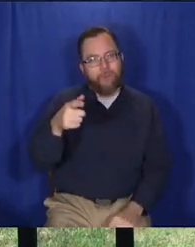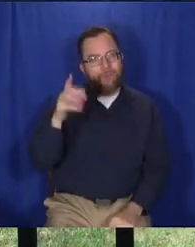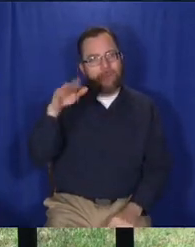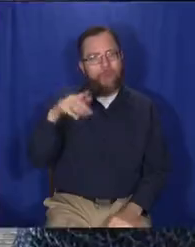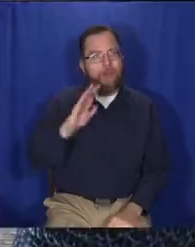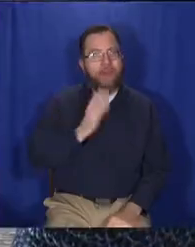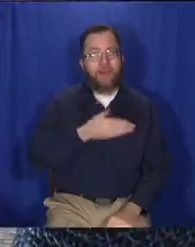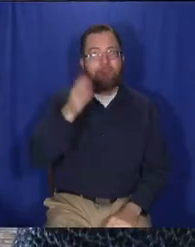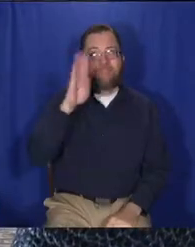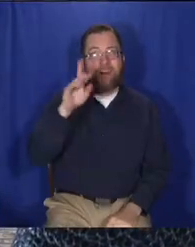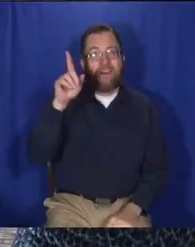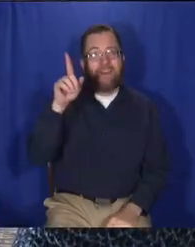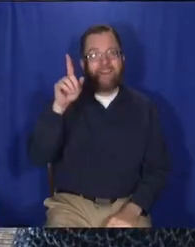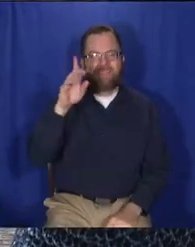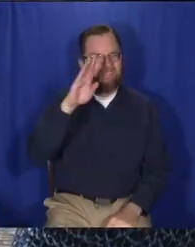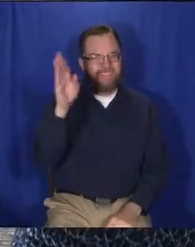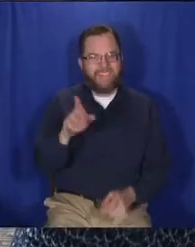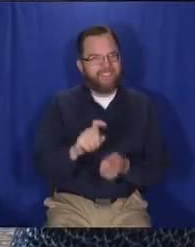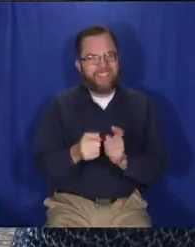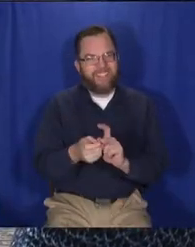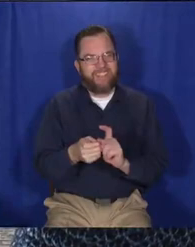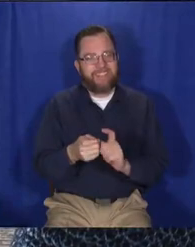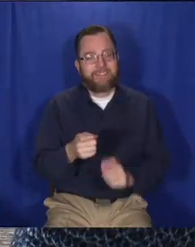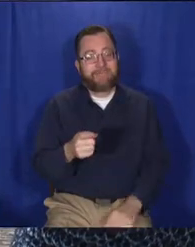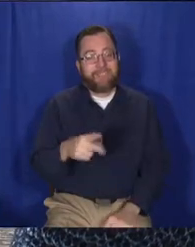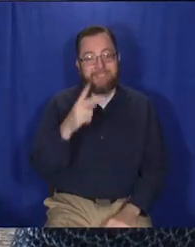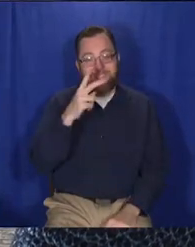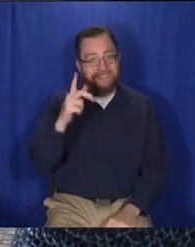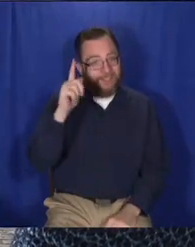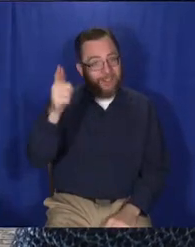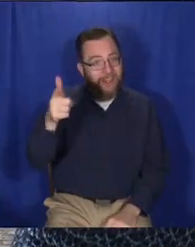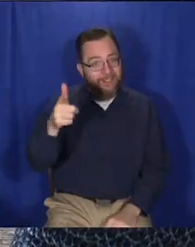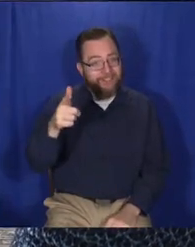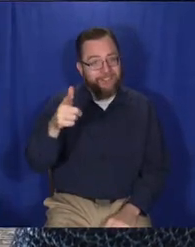is unchanging. So until next time, bye-bye.